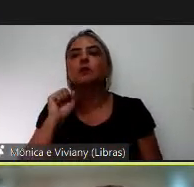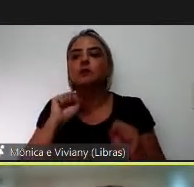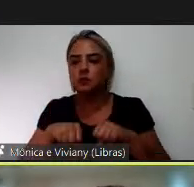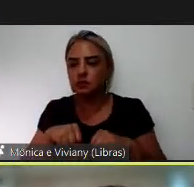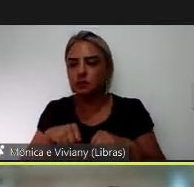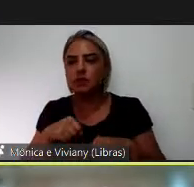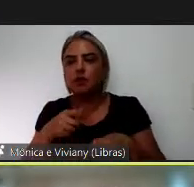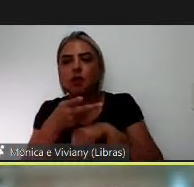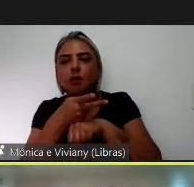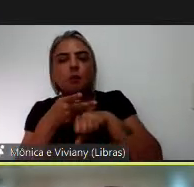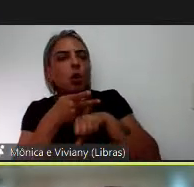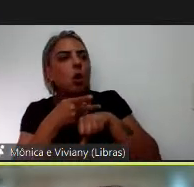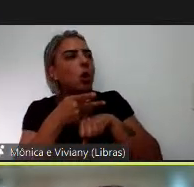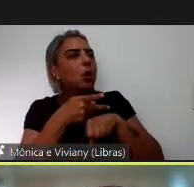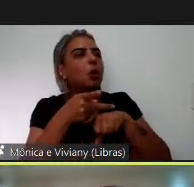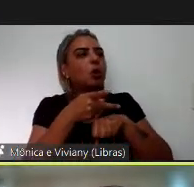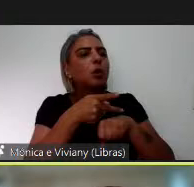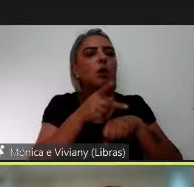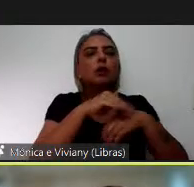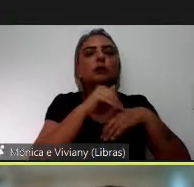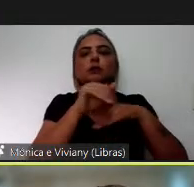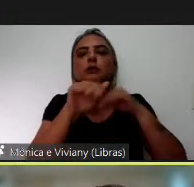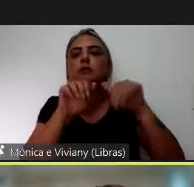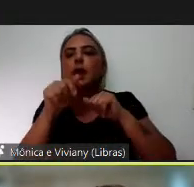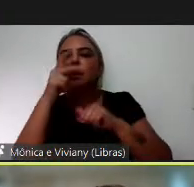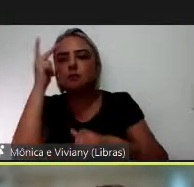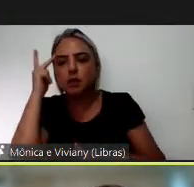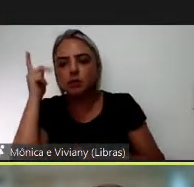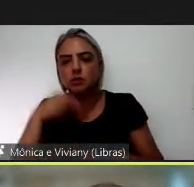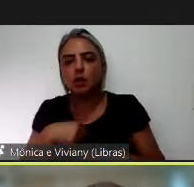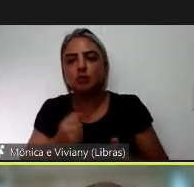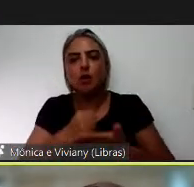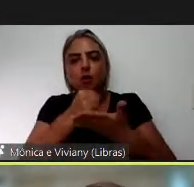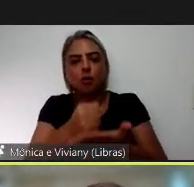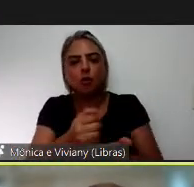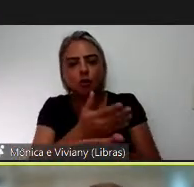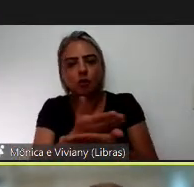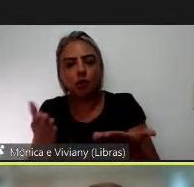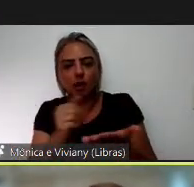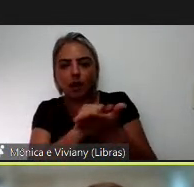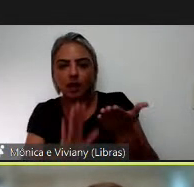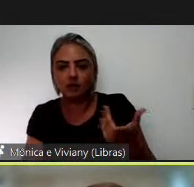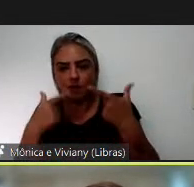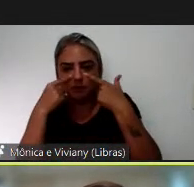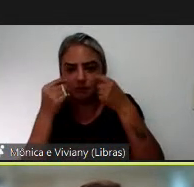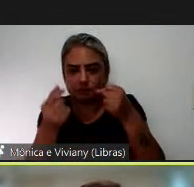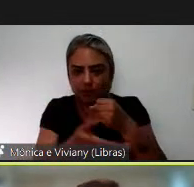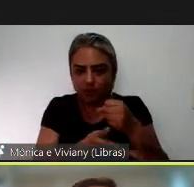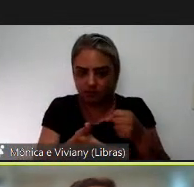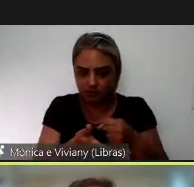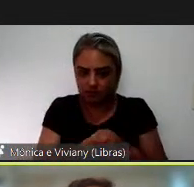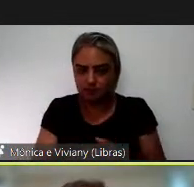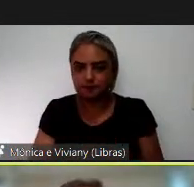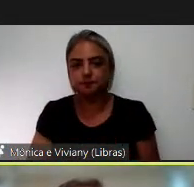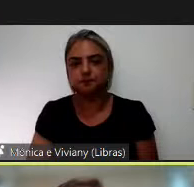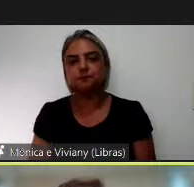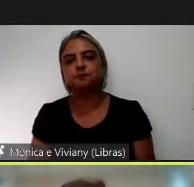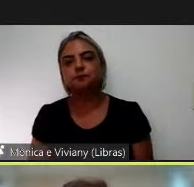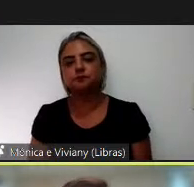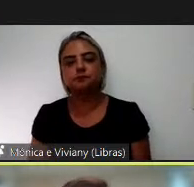the telephone, so we can seek of this person to offer actions of primary